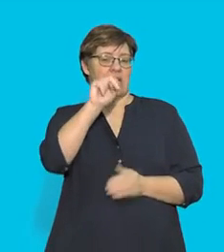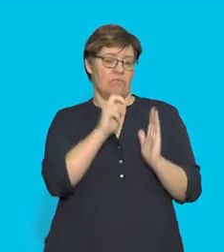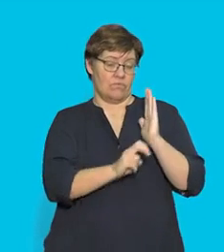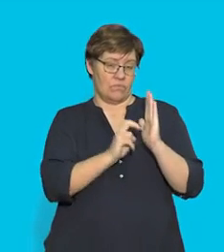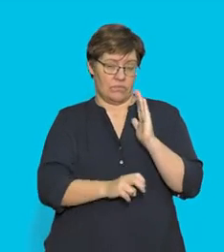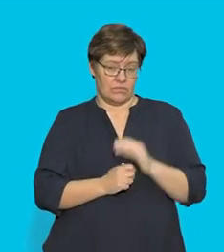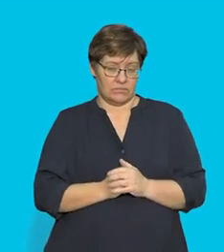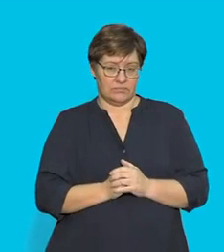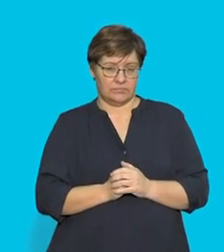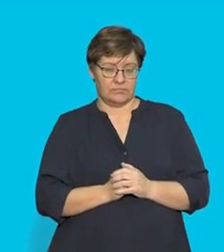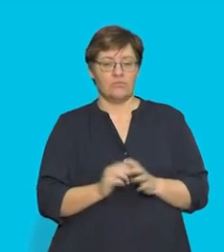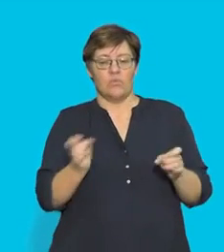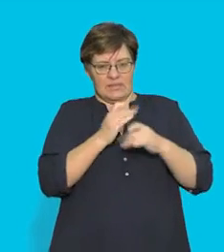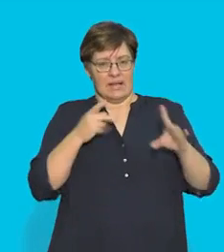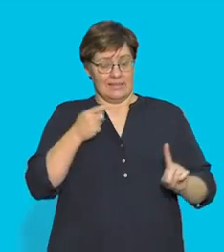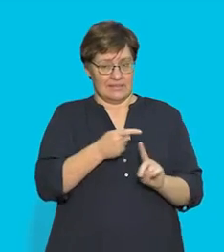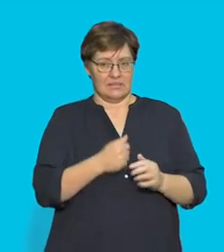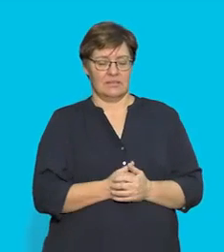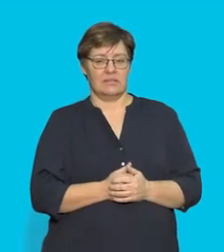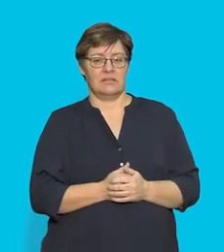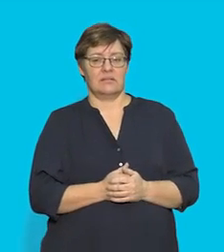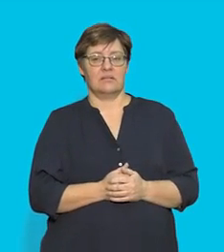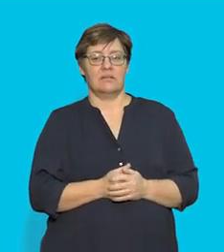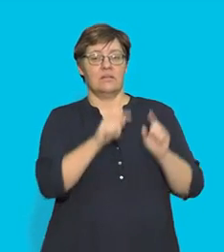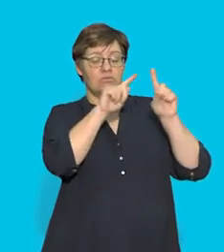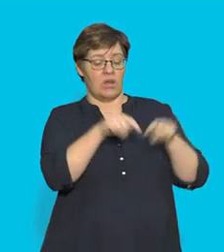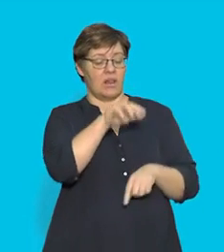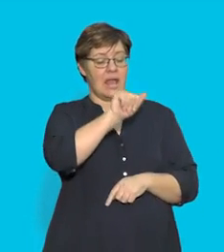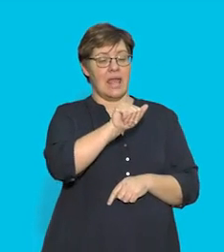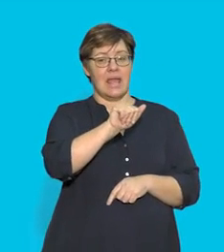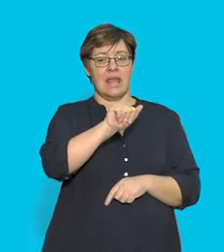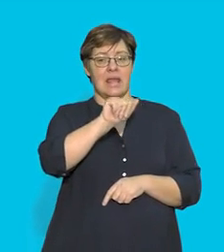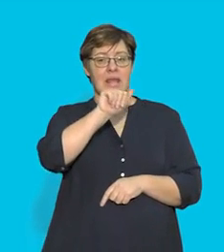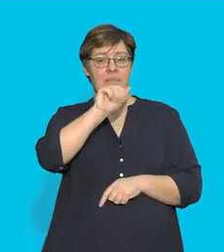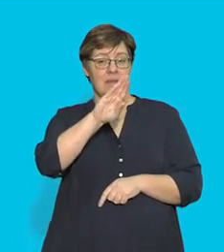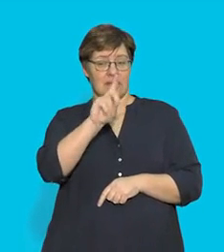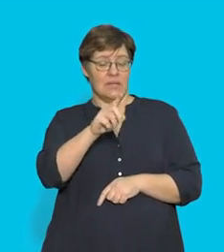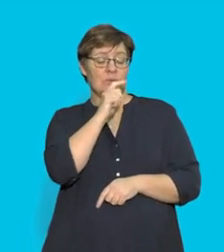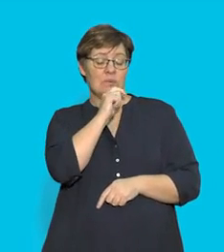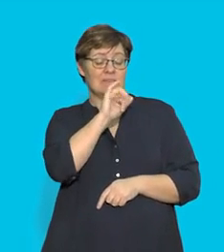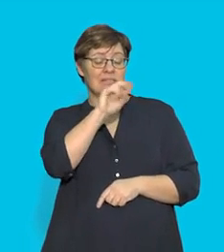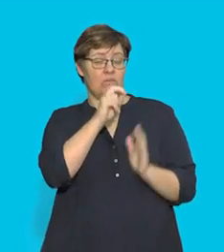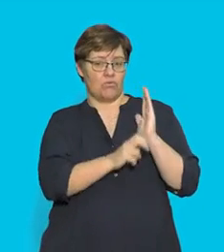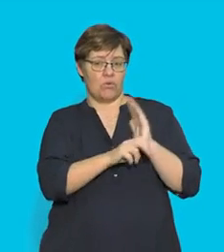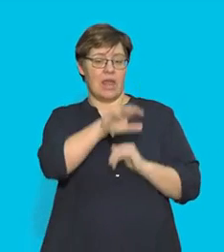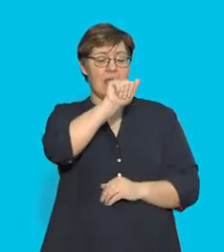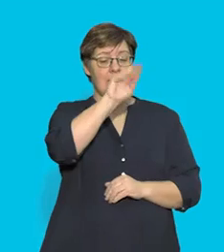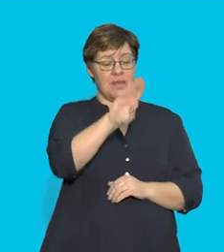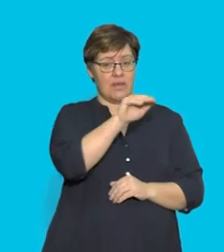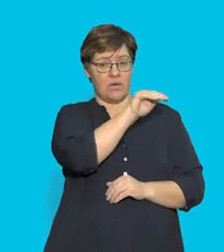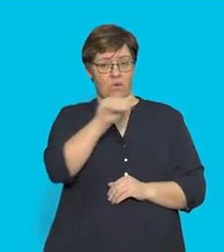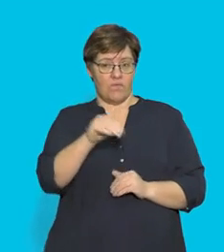rule. So that's where we'll start. Okay, so in triangle ADB, using the sine rule,